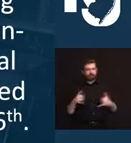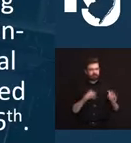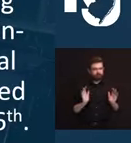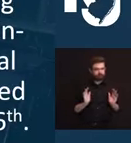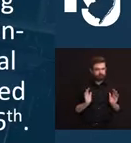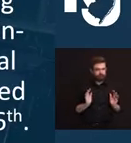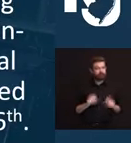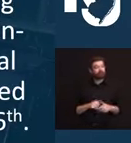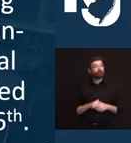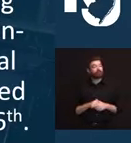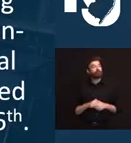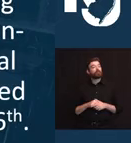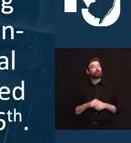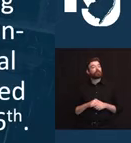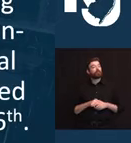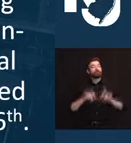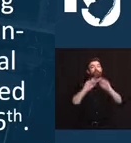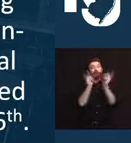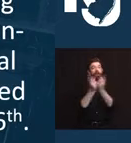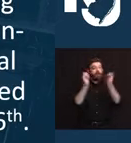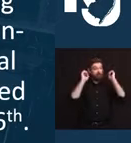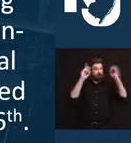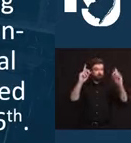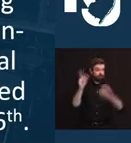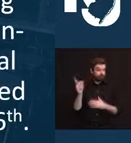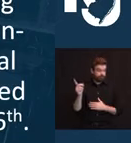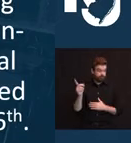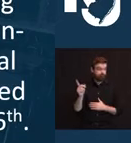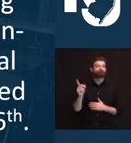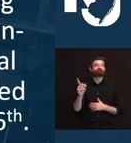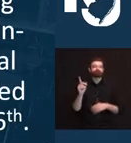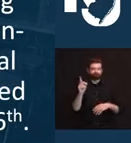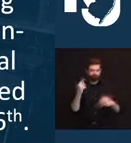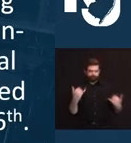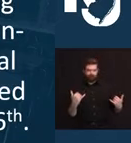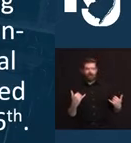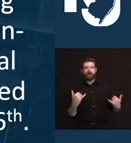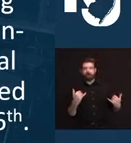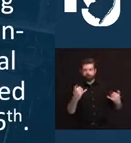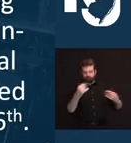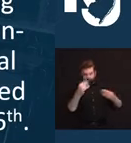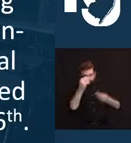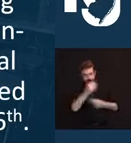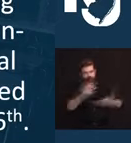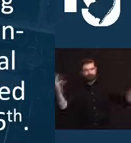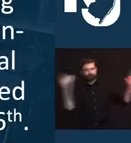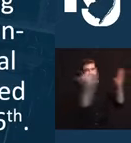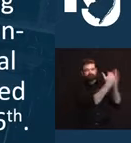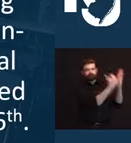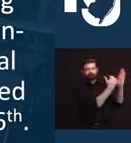conduct in-person summer educational programs, including extended school year and special